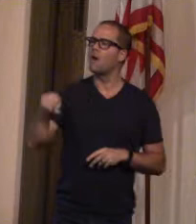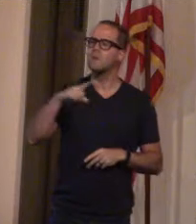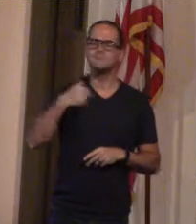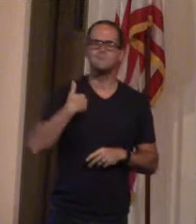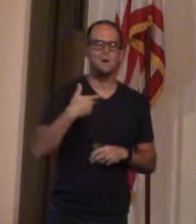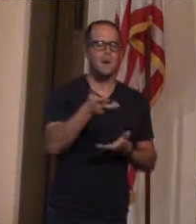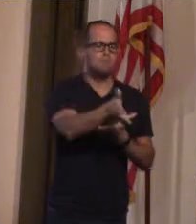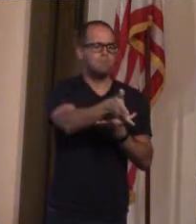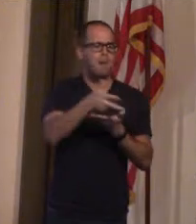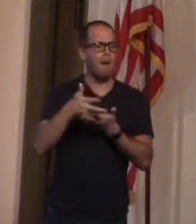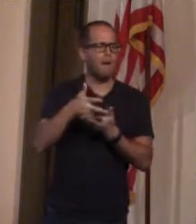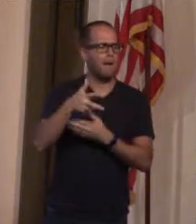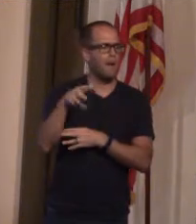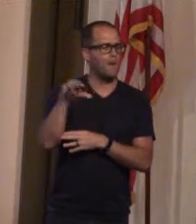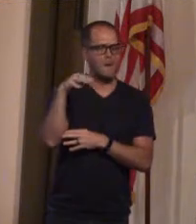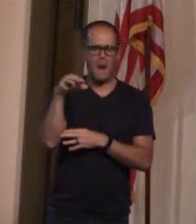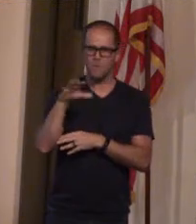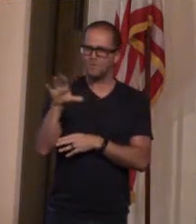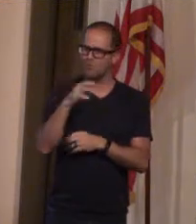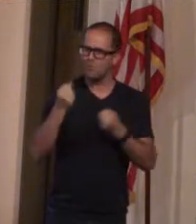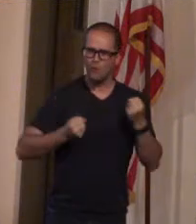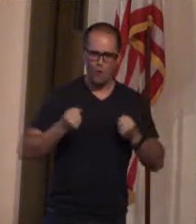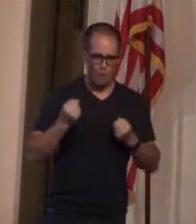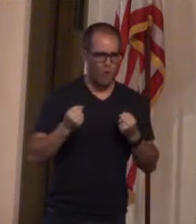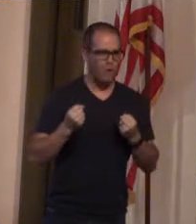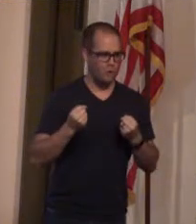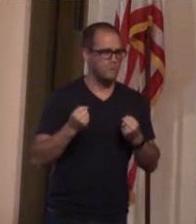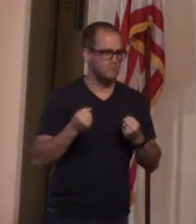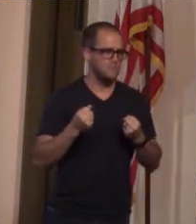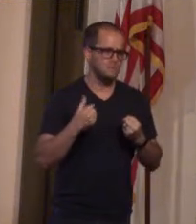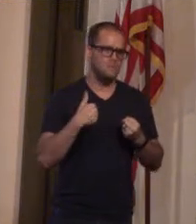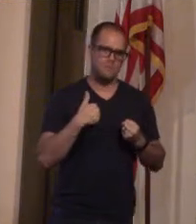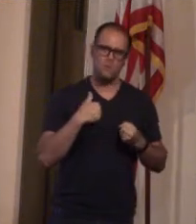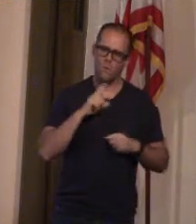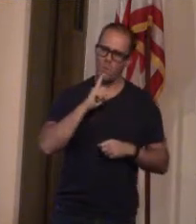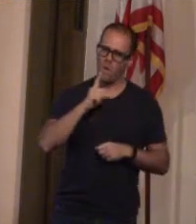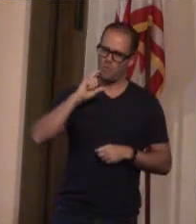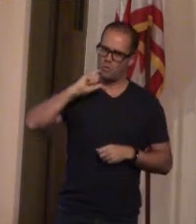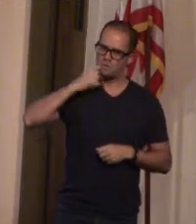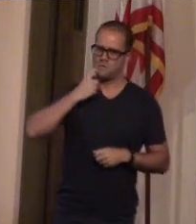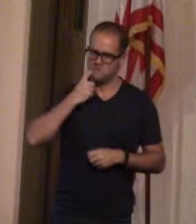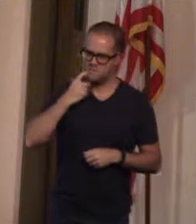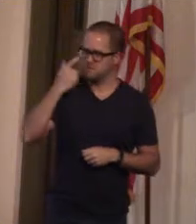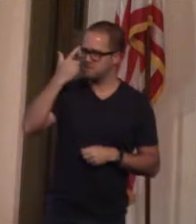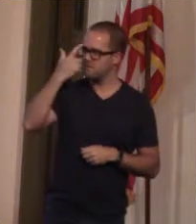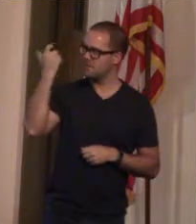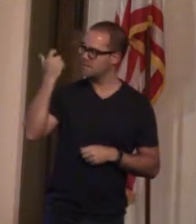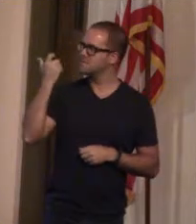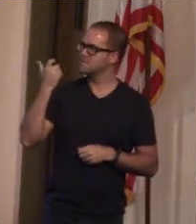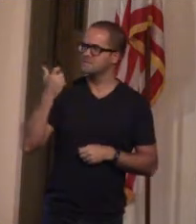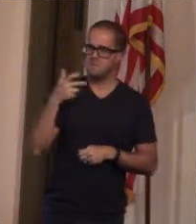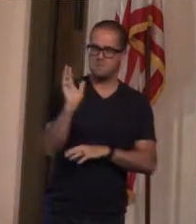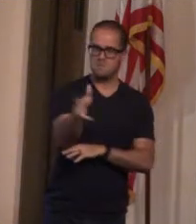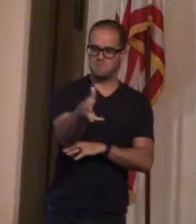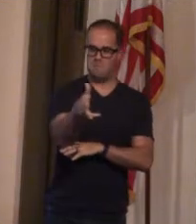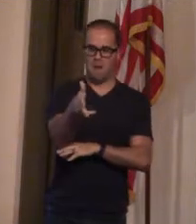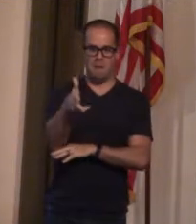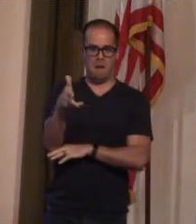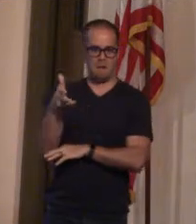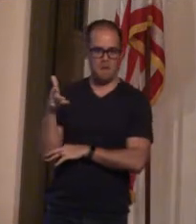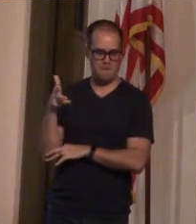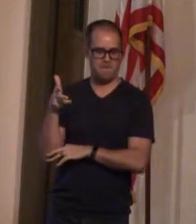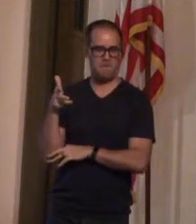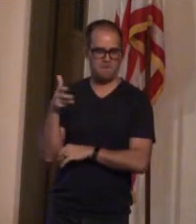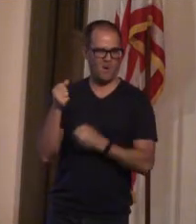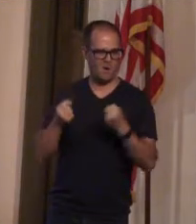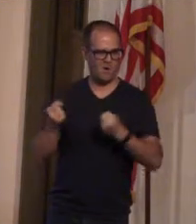adjustment over here, and we make a little movement over here. Like, okay, anybody have backup cameras in their cars?